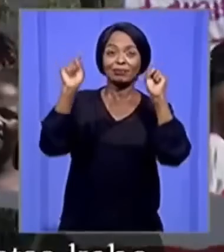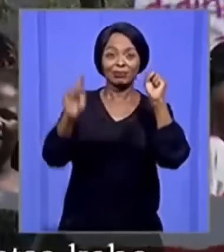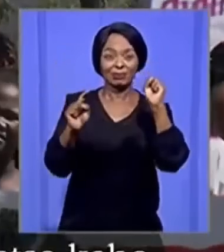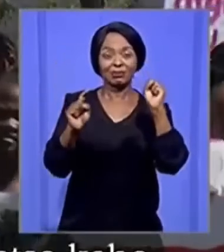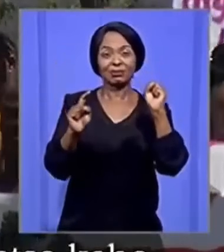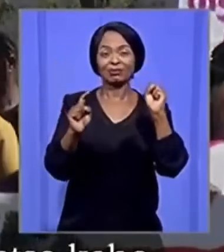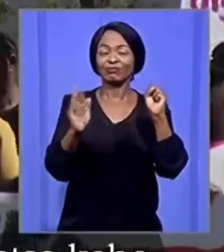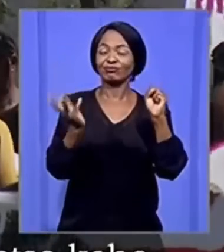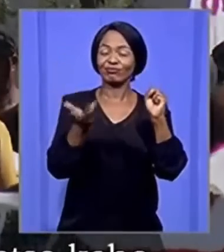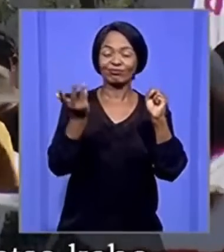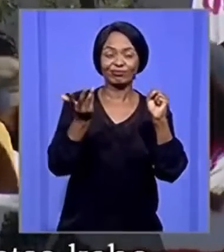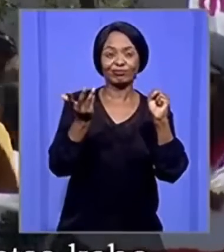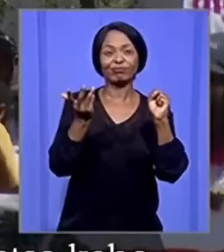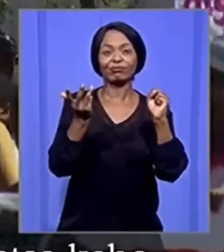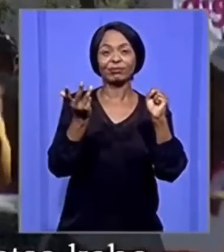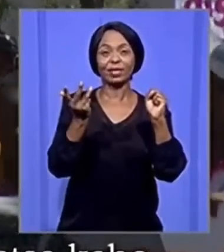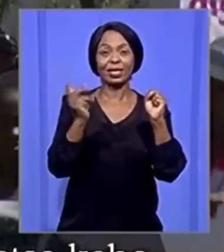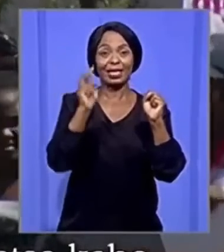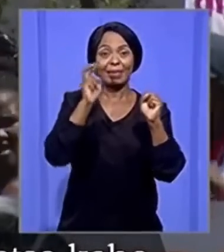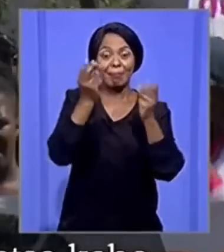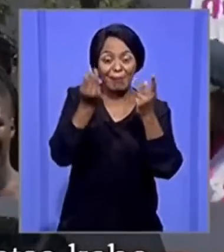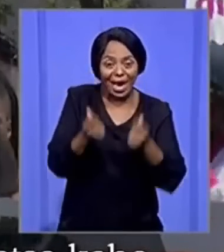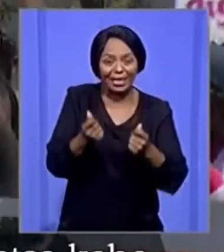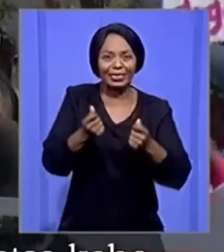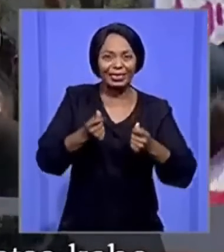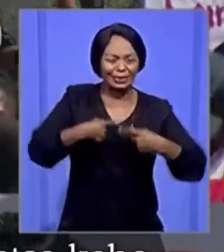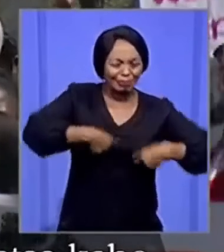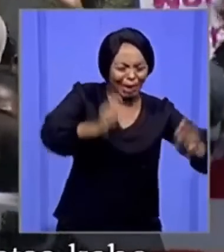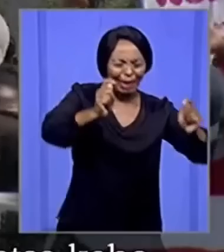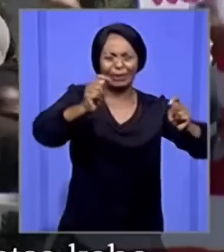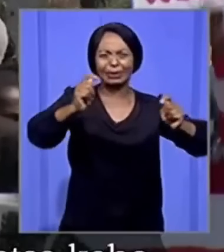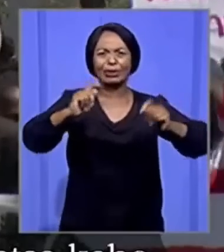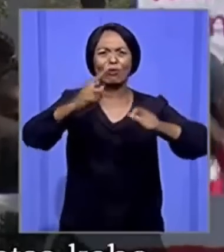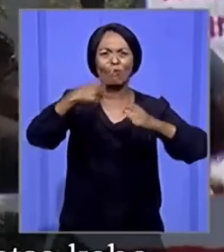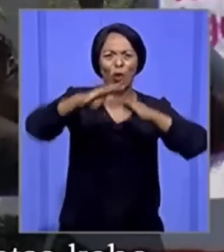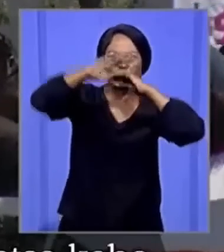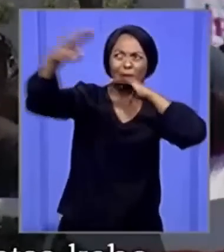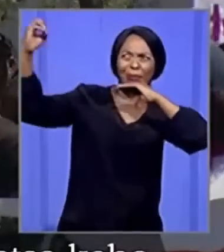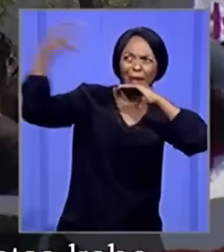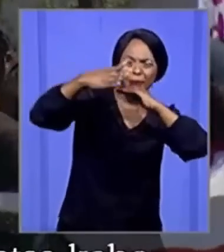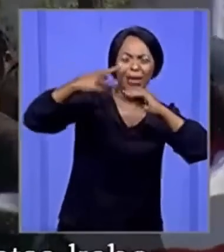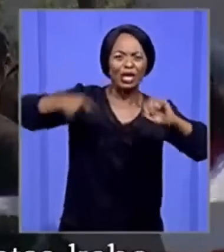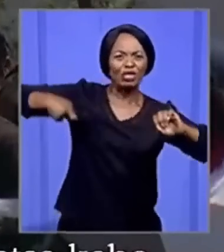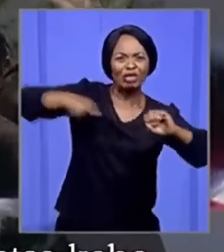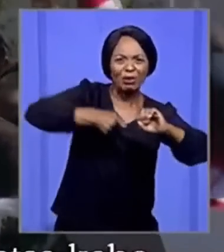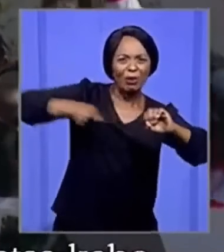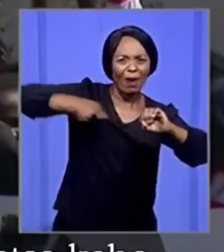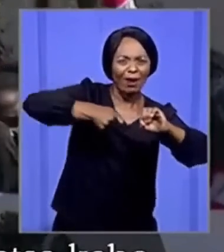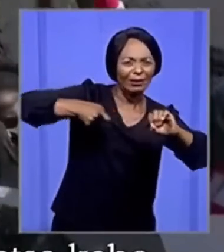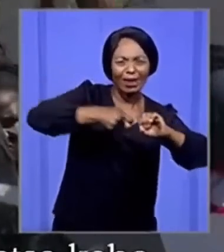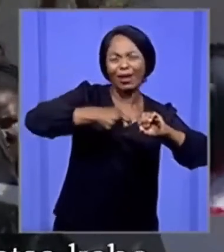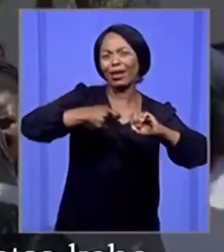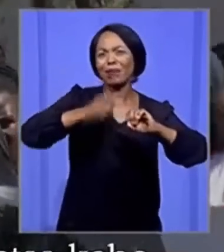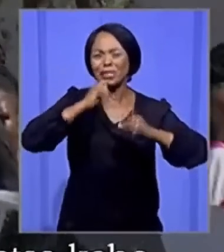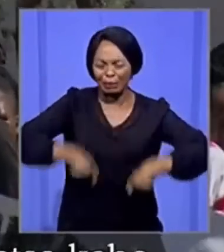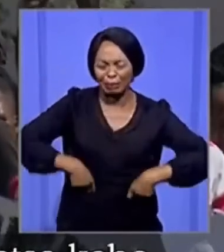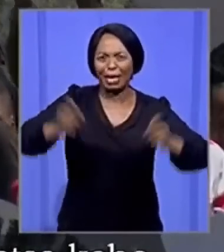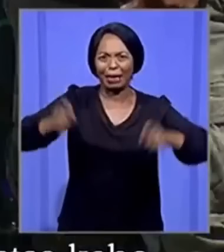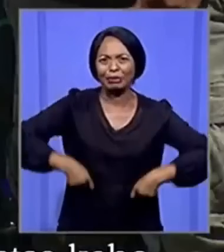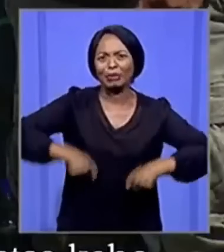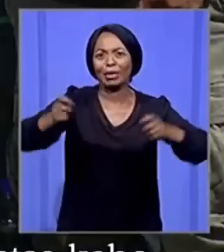o berekise tšhelete engwe gore o reke di-solar o reke di-generator o direng go ile gore o